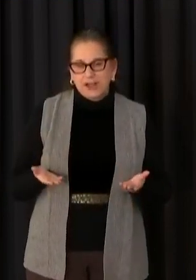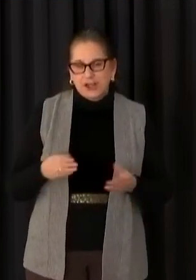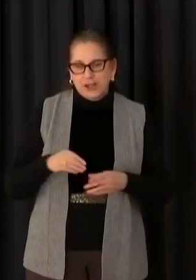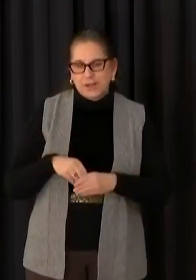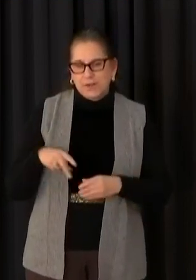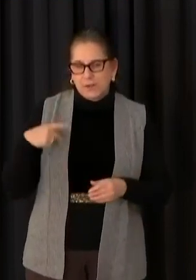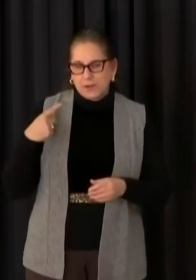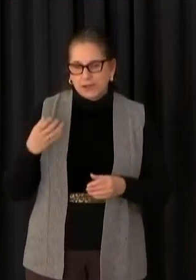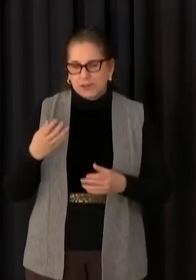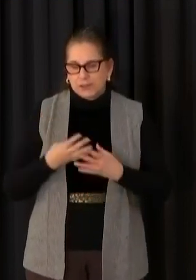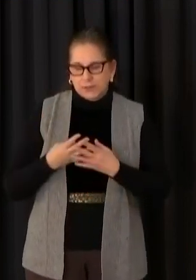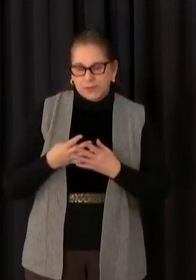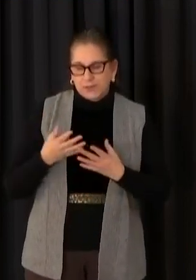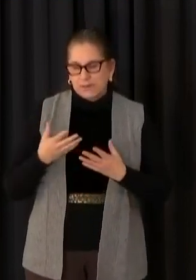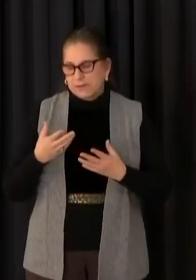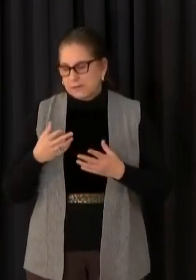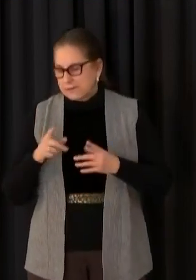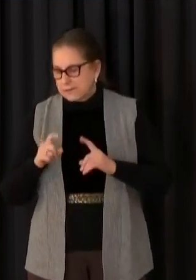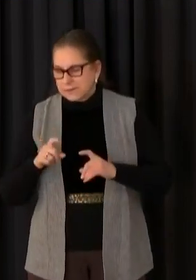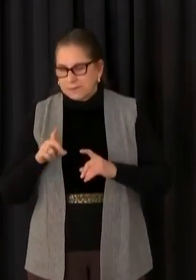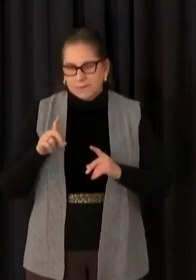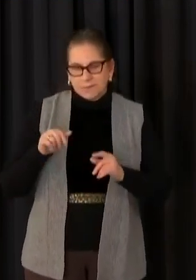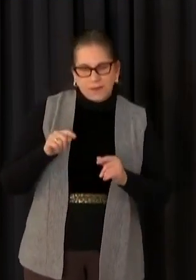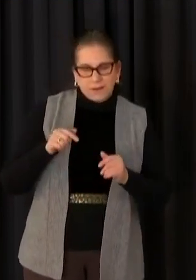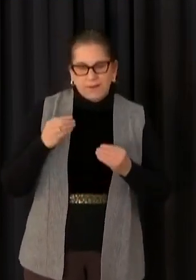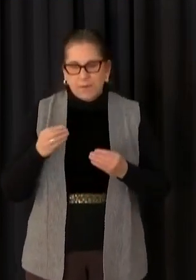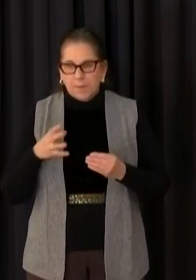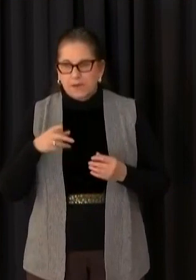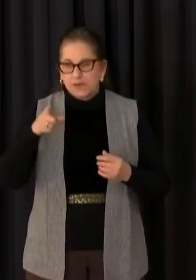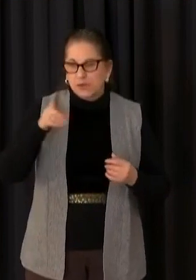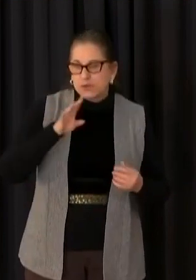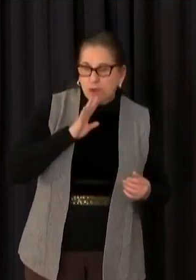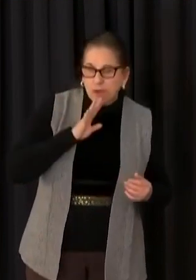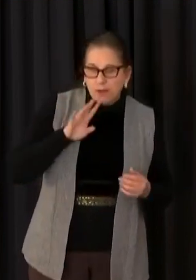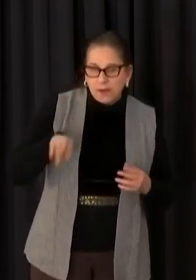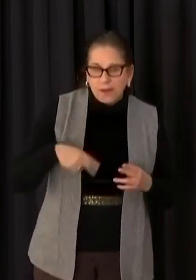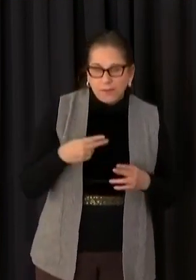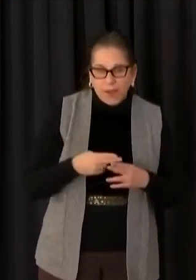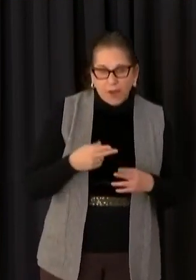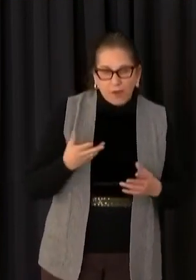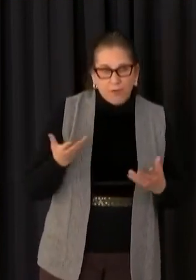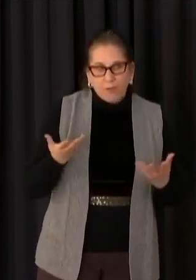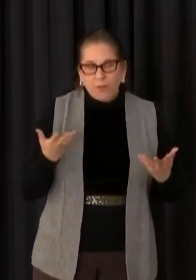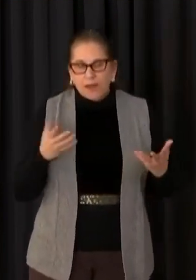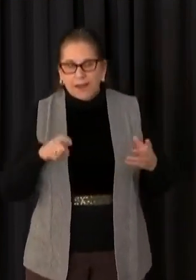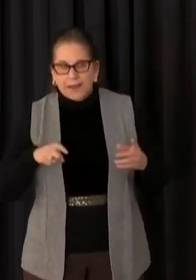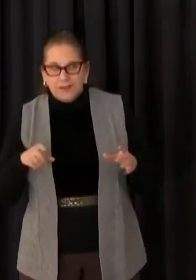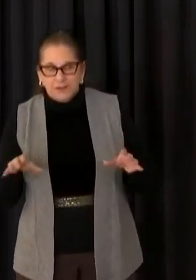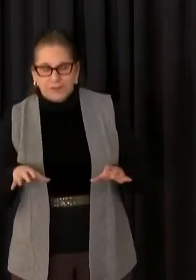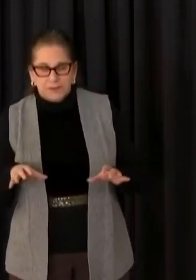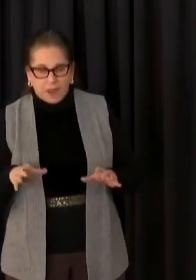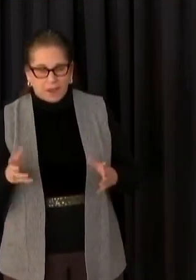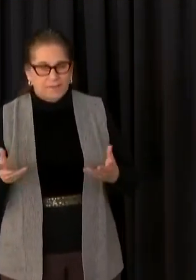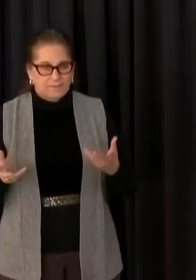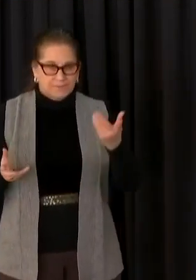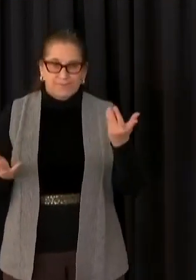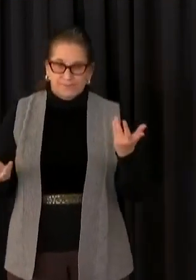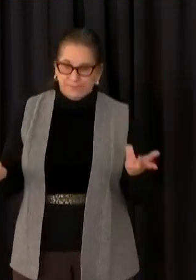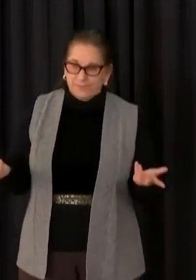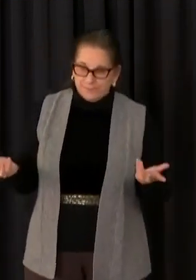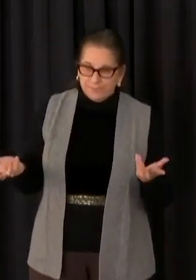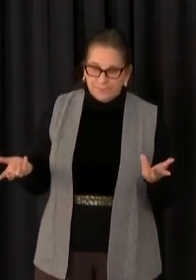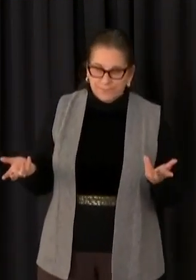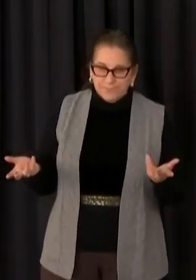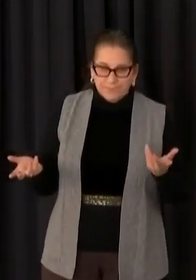yet. So, when you talk about what things need to be done, I'm not a fan of